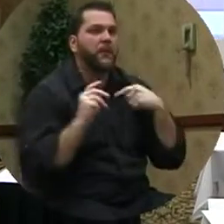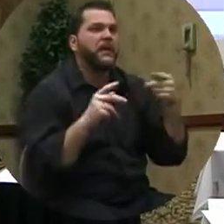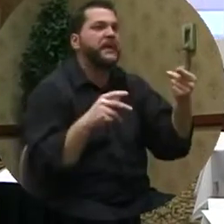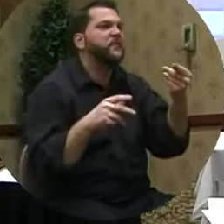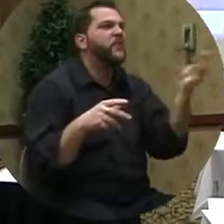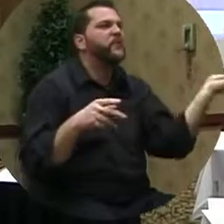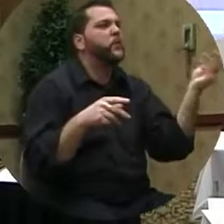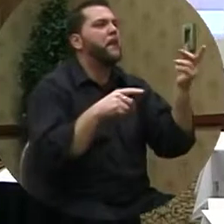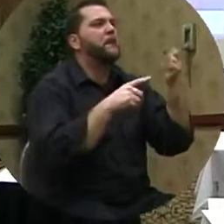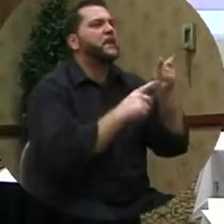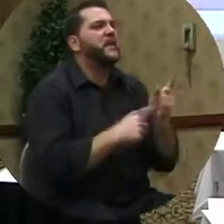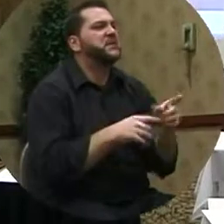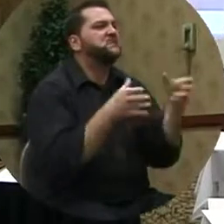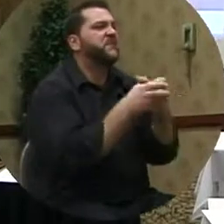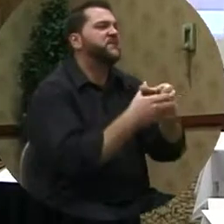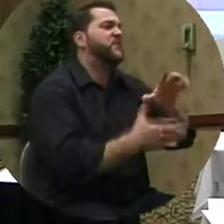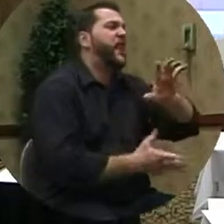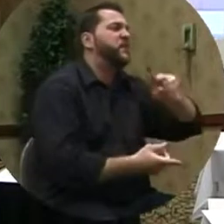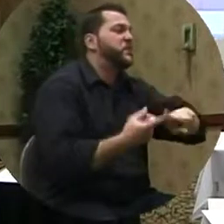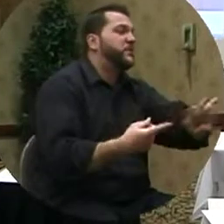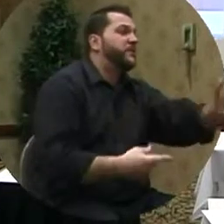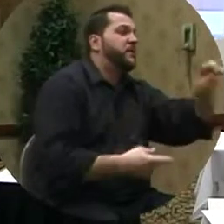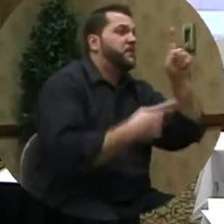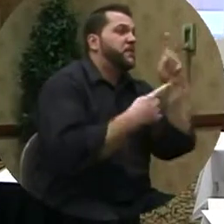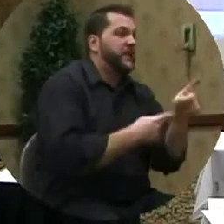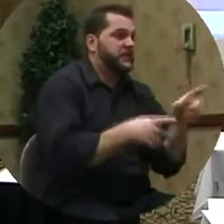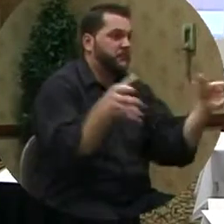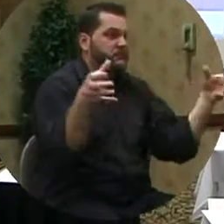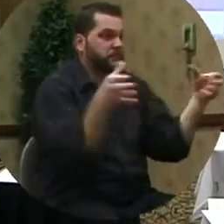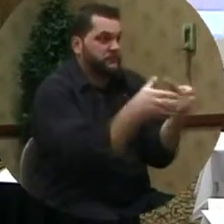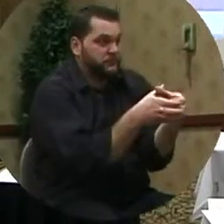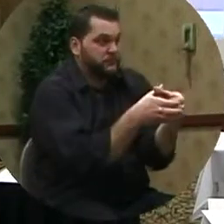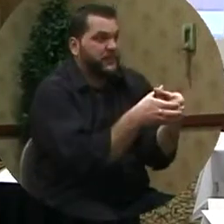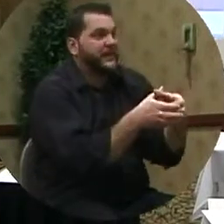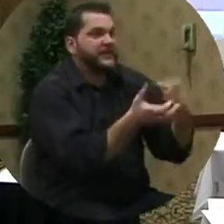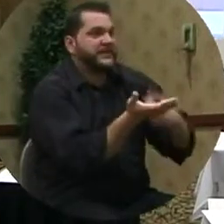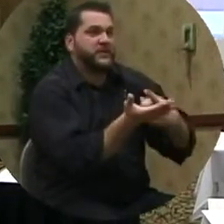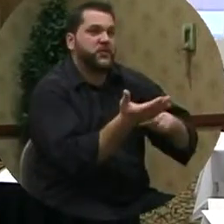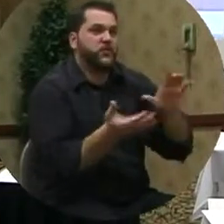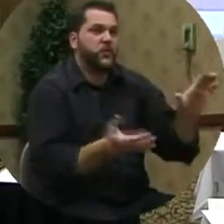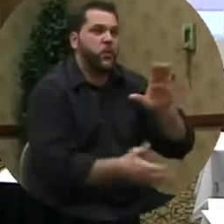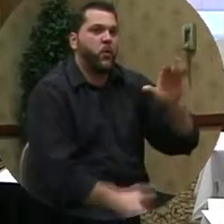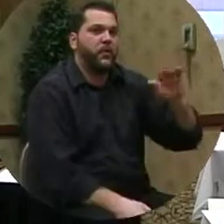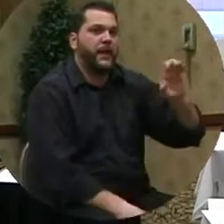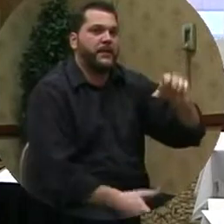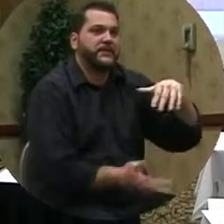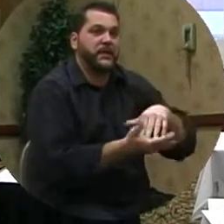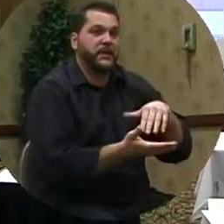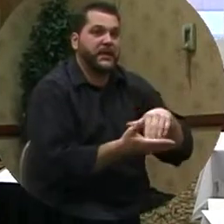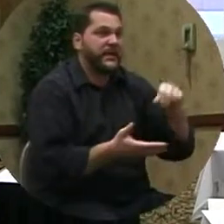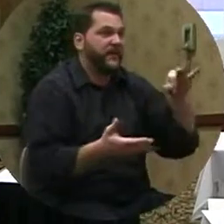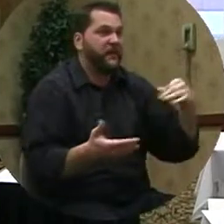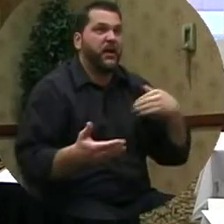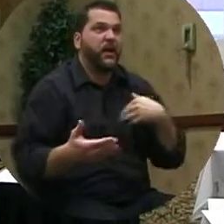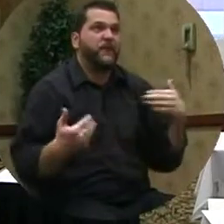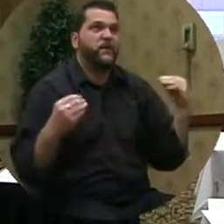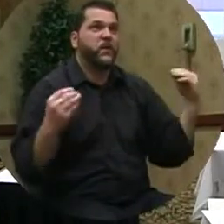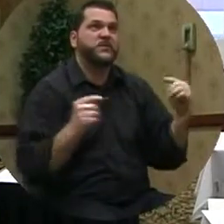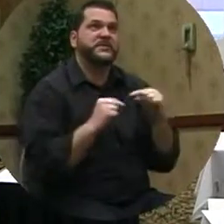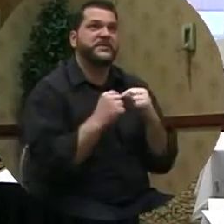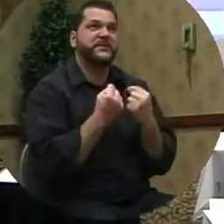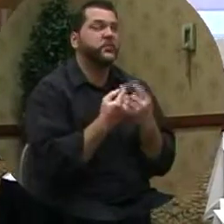give you about 5 to 7 minutes, and then we're going to have a couple more case study presentations. I want you to work with teams. If you're not here with a team, get